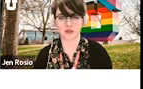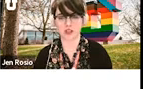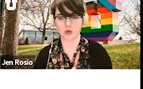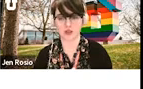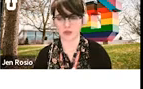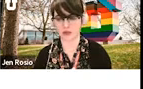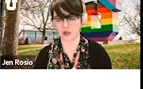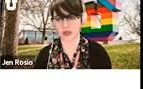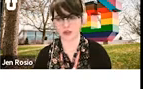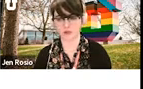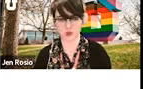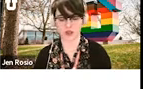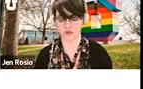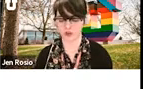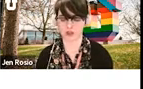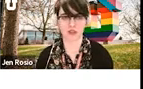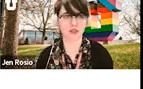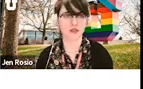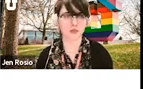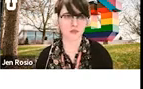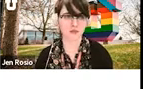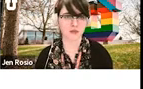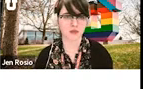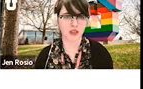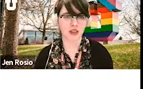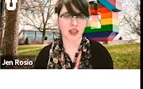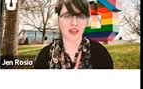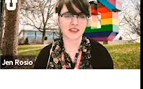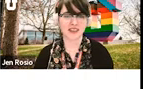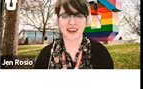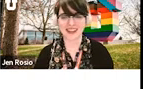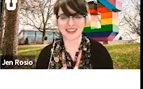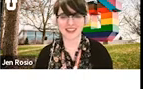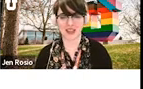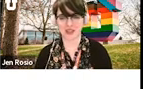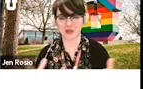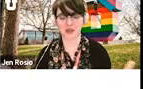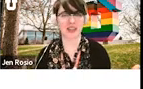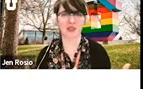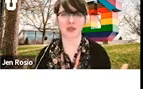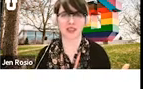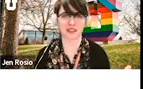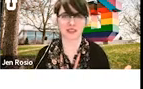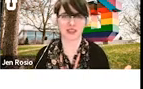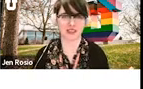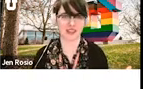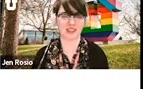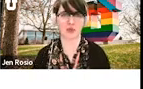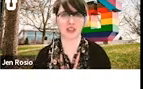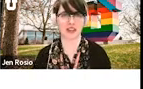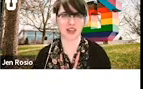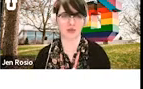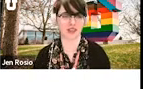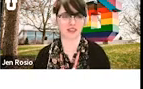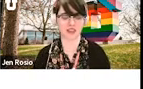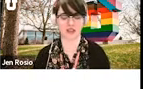see if they're available in monospaced or fixed width versions. And I cannot give a total crash course on design